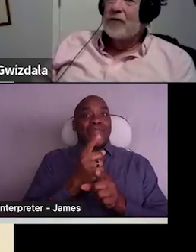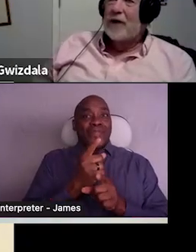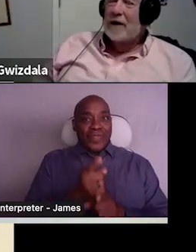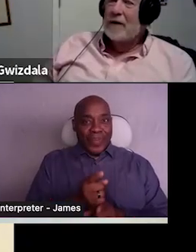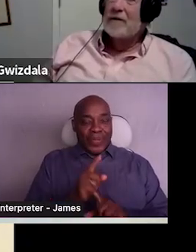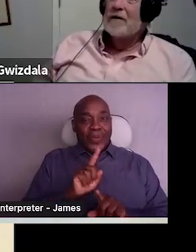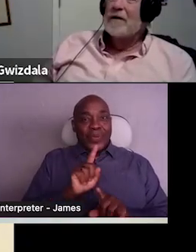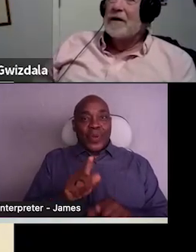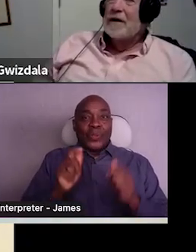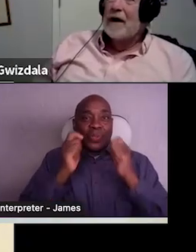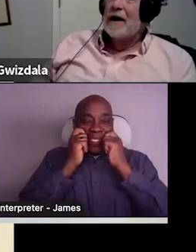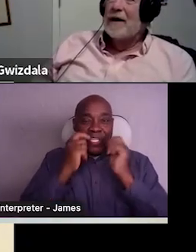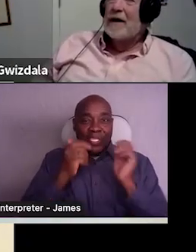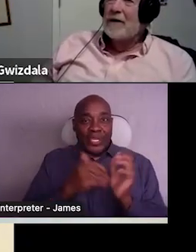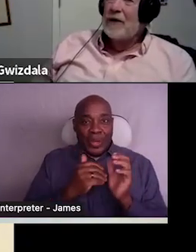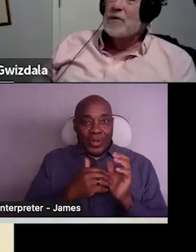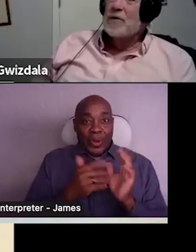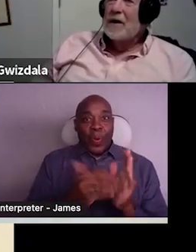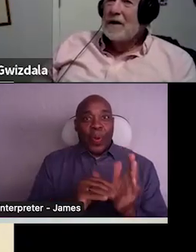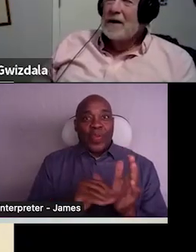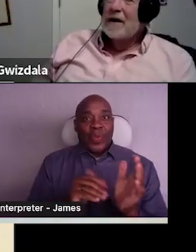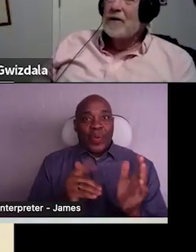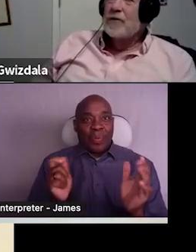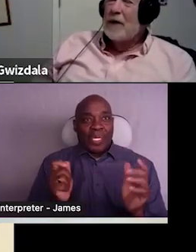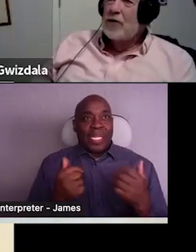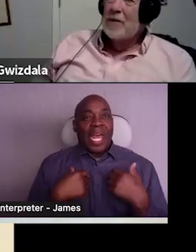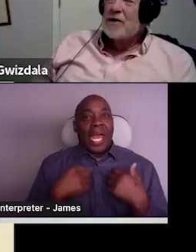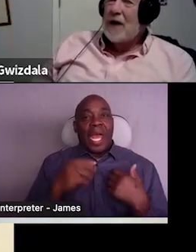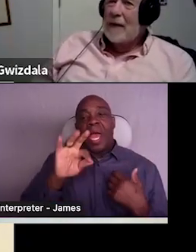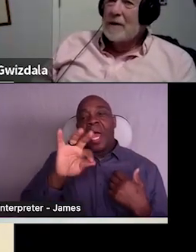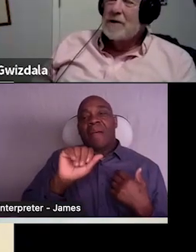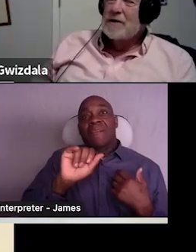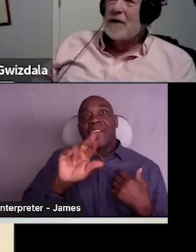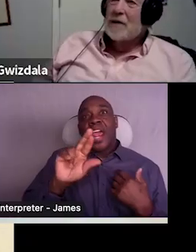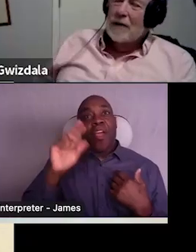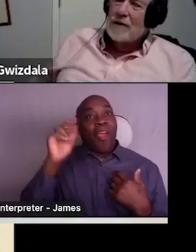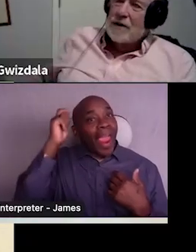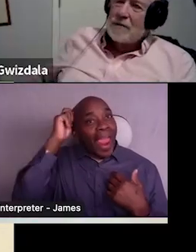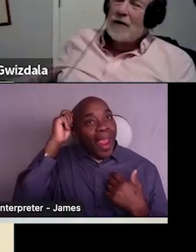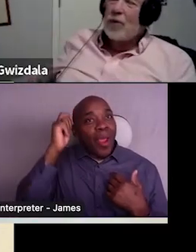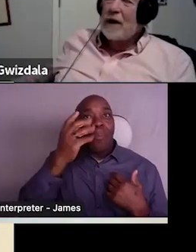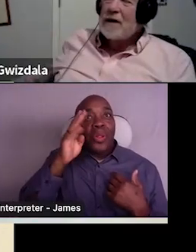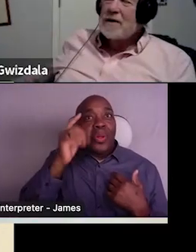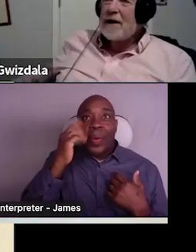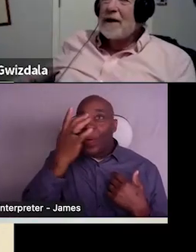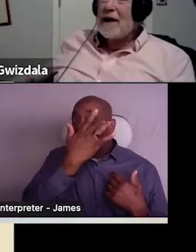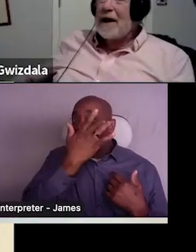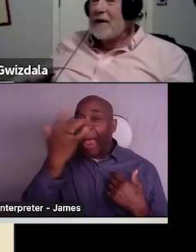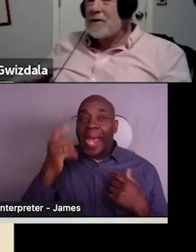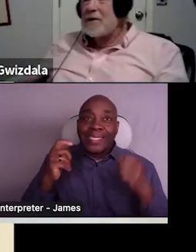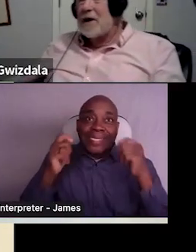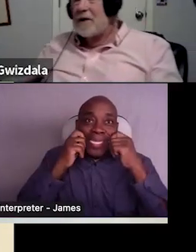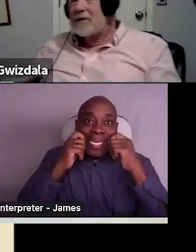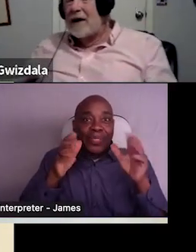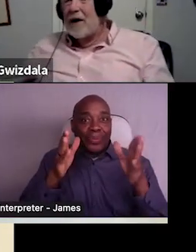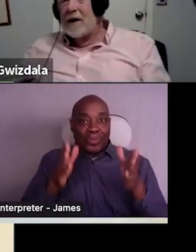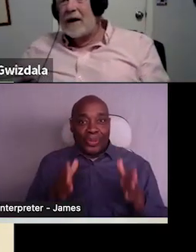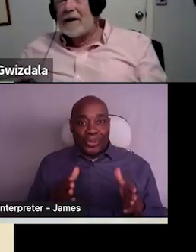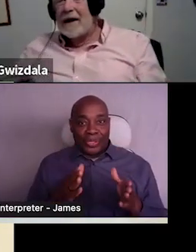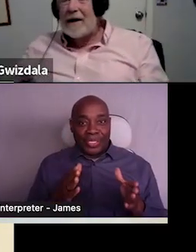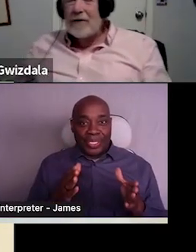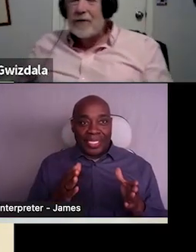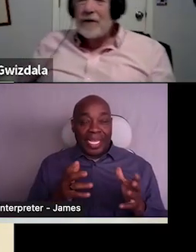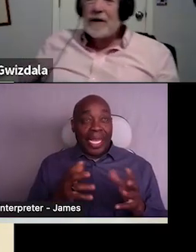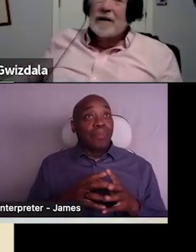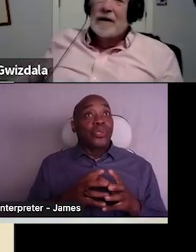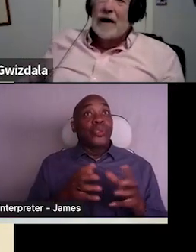blue-eyed, fair-skinned individual who spent too much time in the sun when I was in my 20s. And as a result, I go and